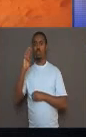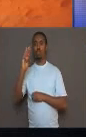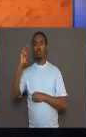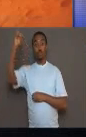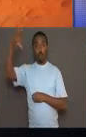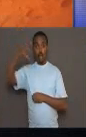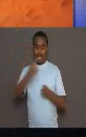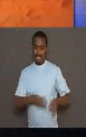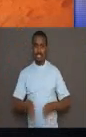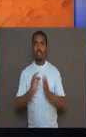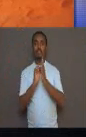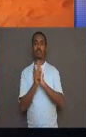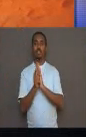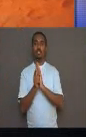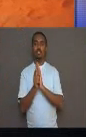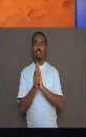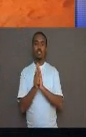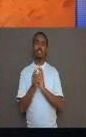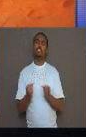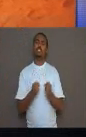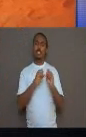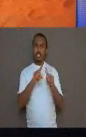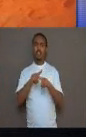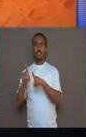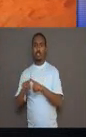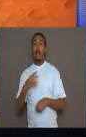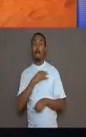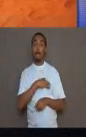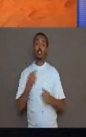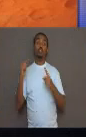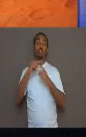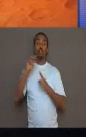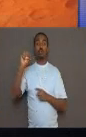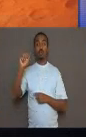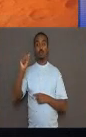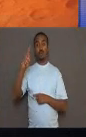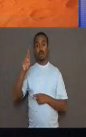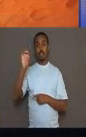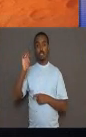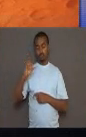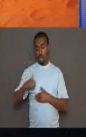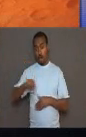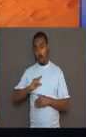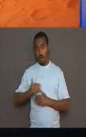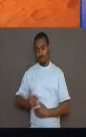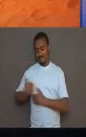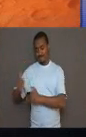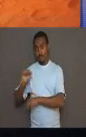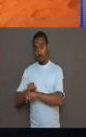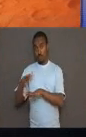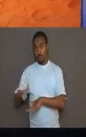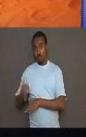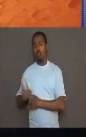For example, there have been several missions to Mars, our nearest neighbor.